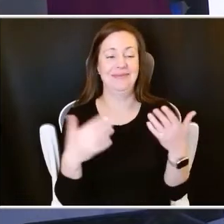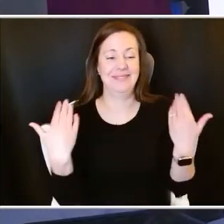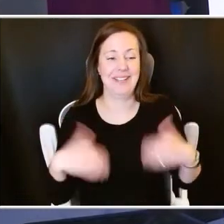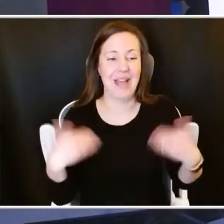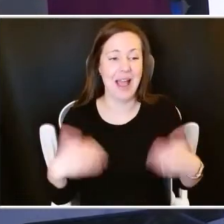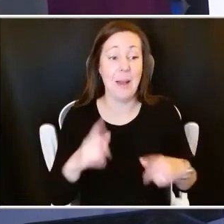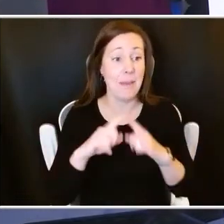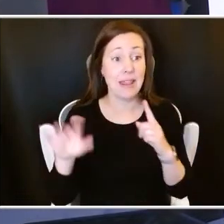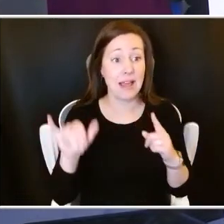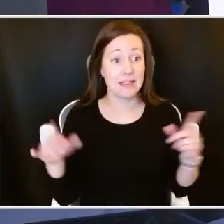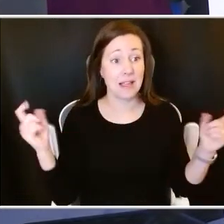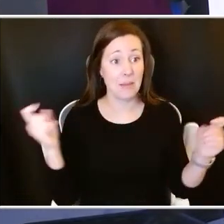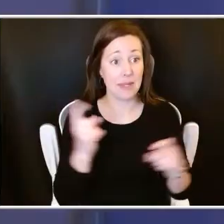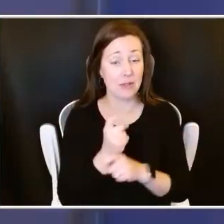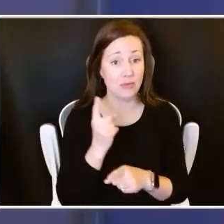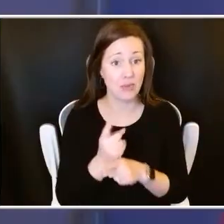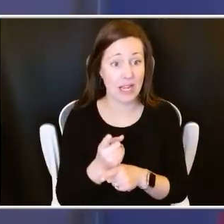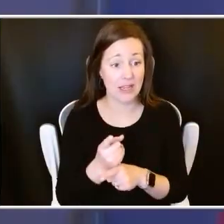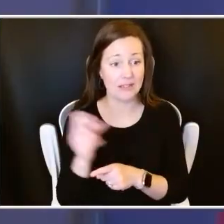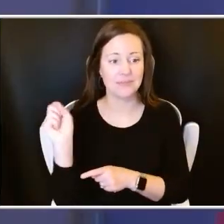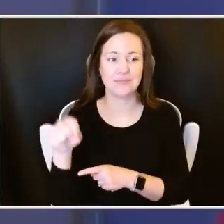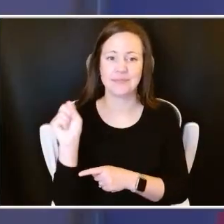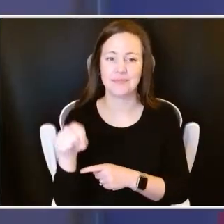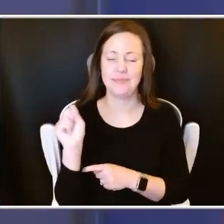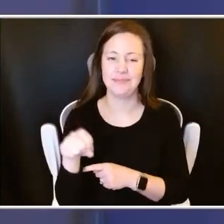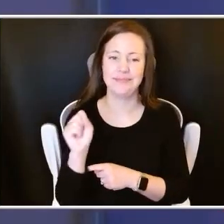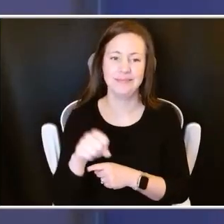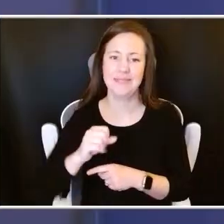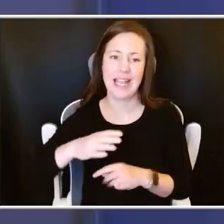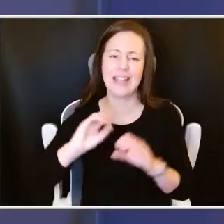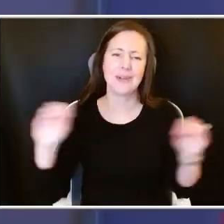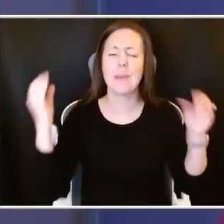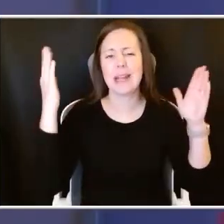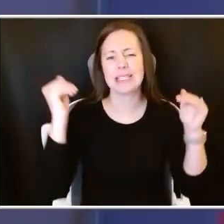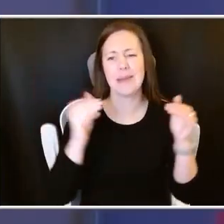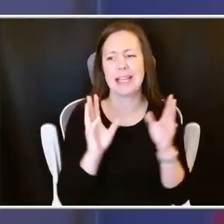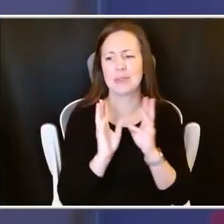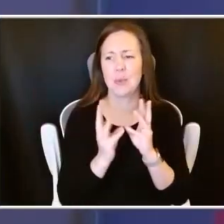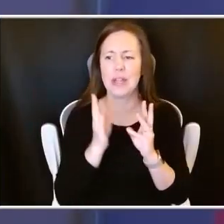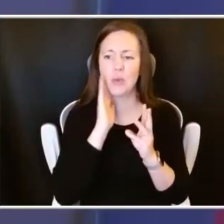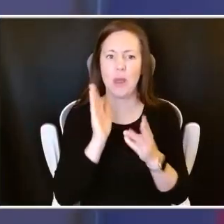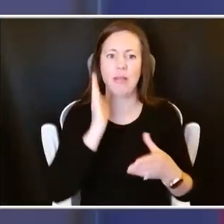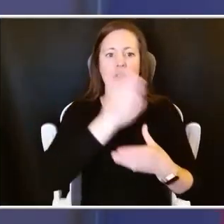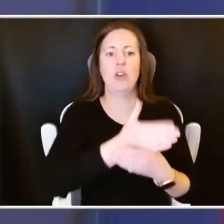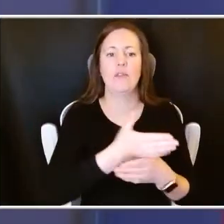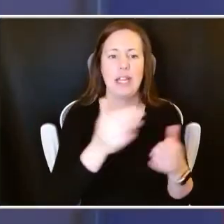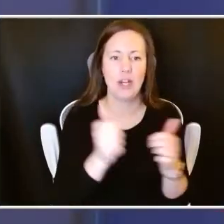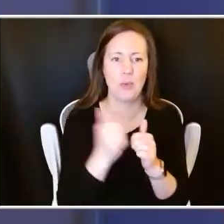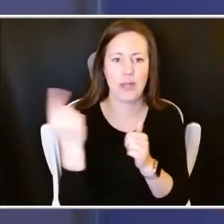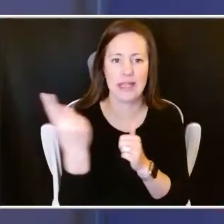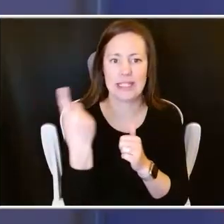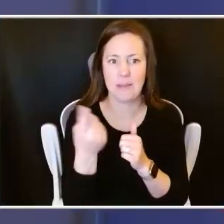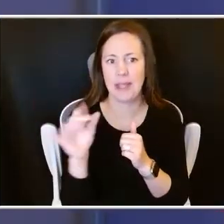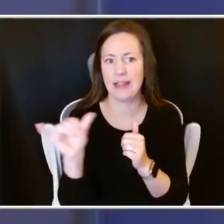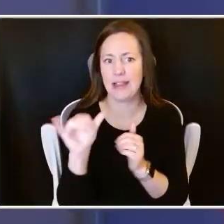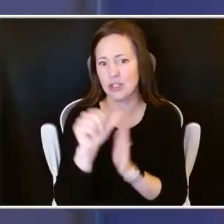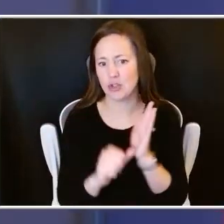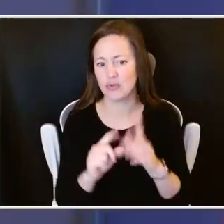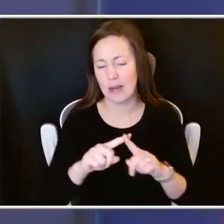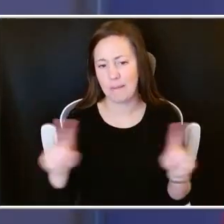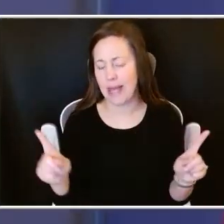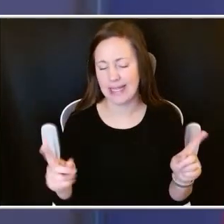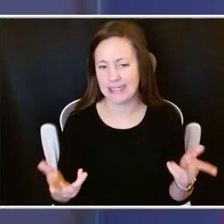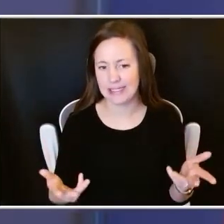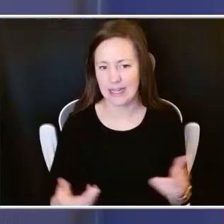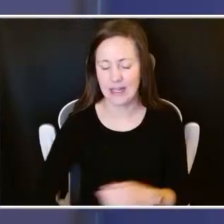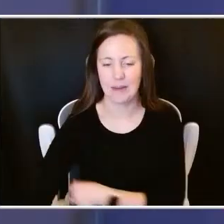complication. It was a complication, and nobody expects the weather to interfere with something as important as surgery.